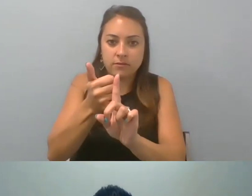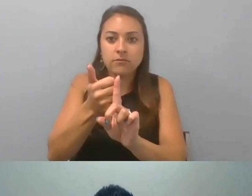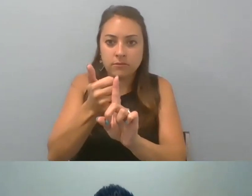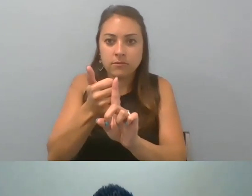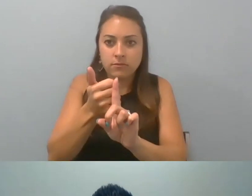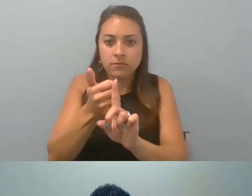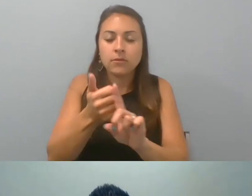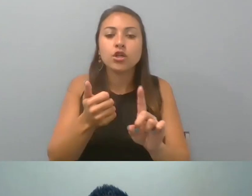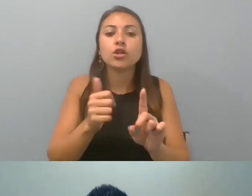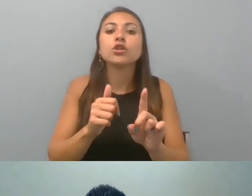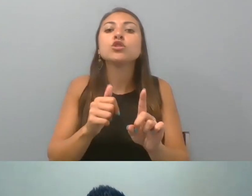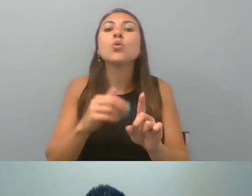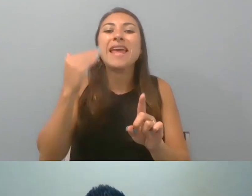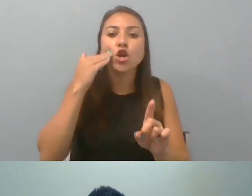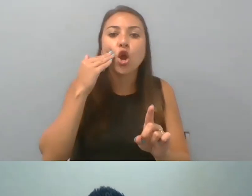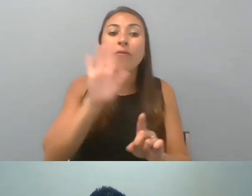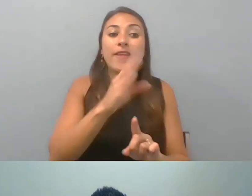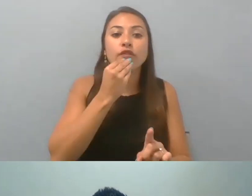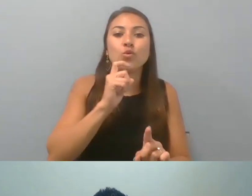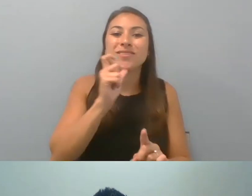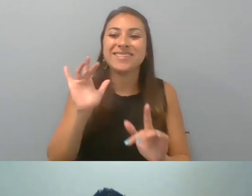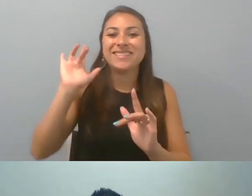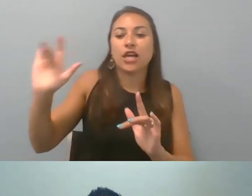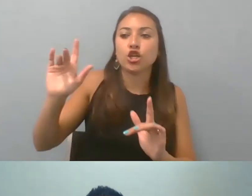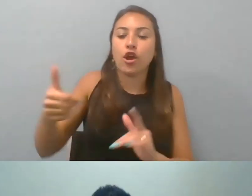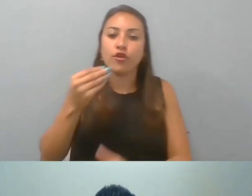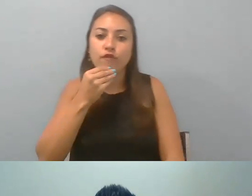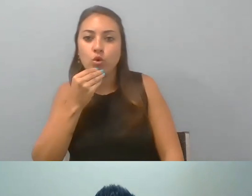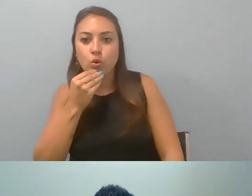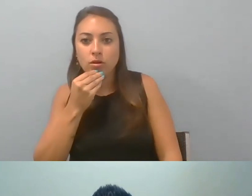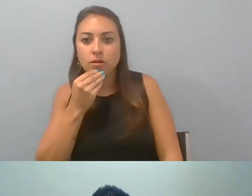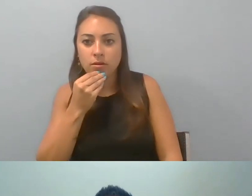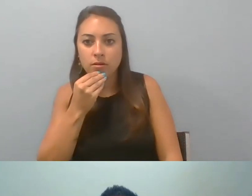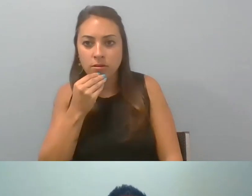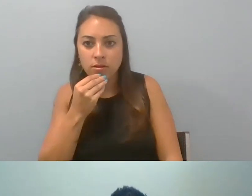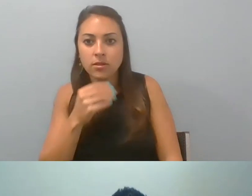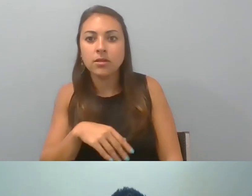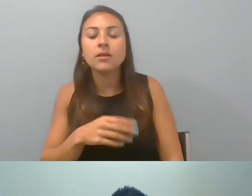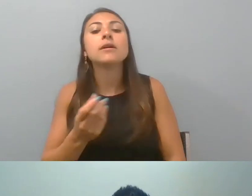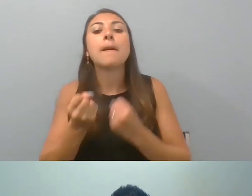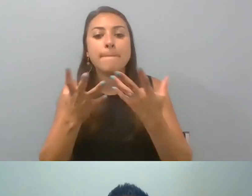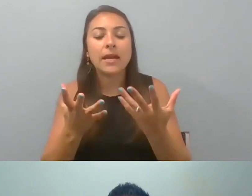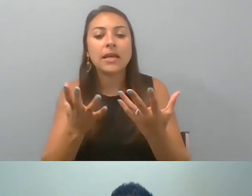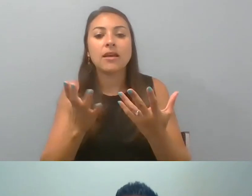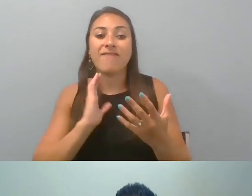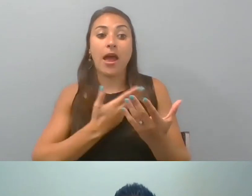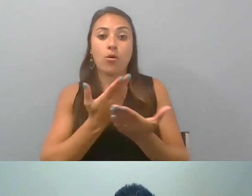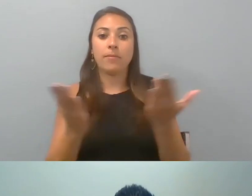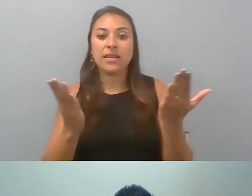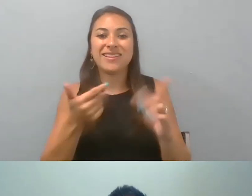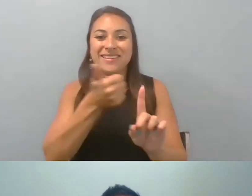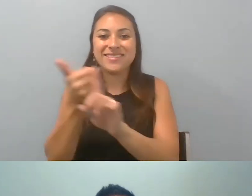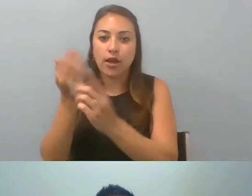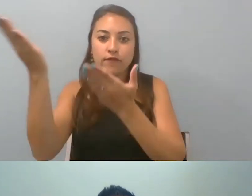cross contact. Because in many of our locations, the operation is self-serve. It's buffet style. Someone's going up to a